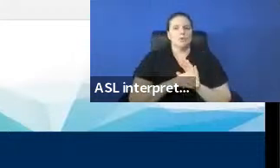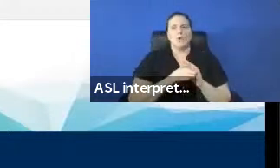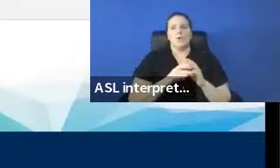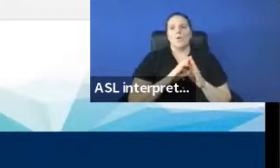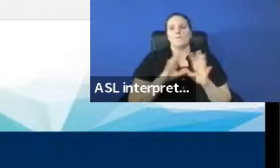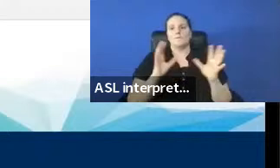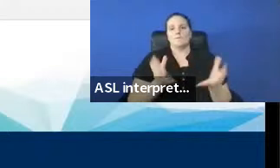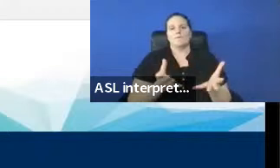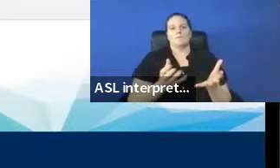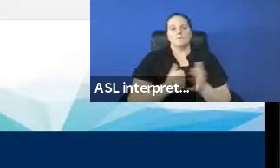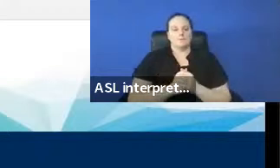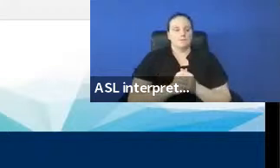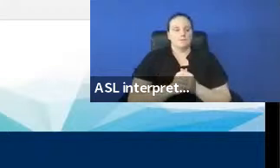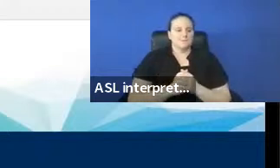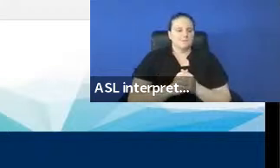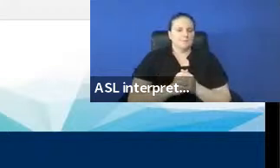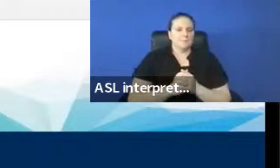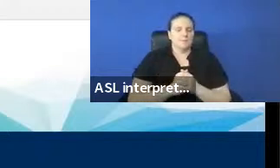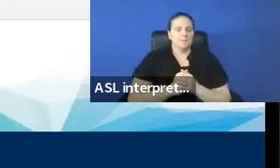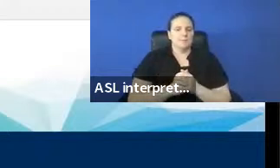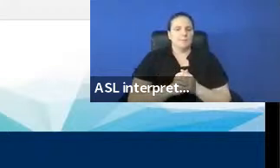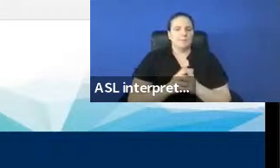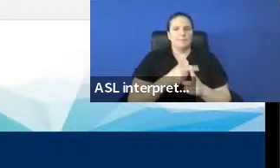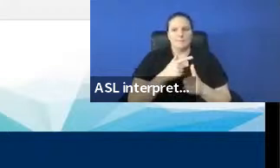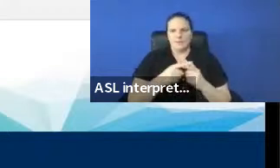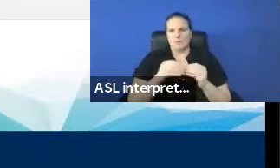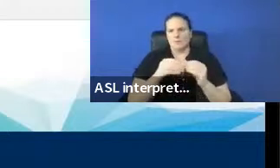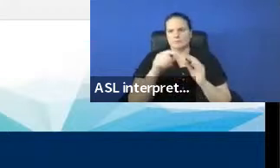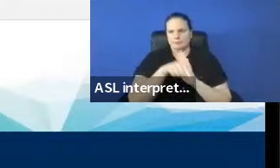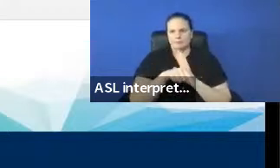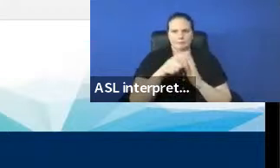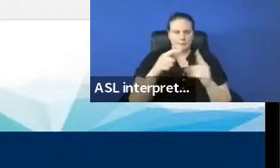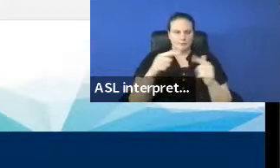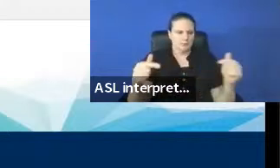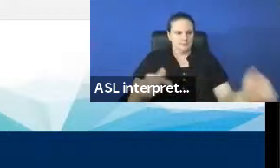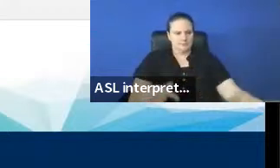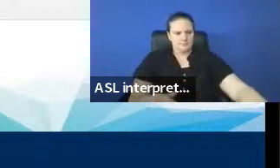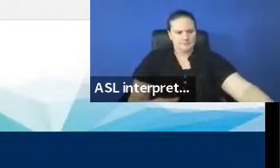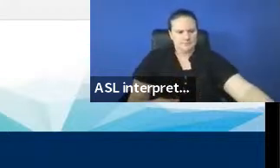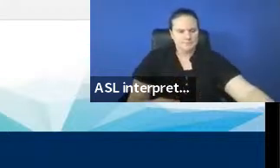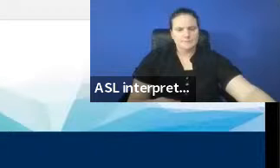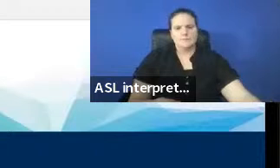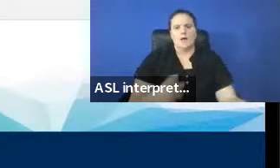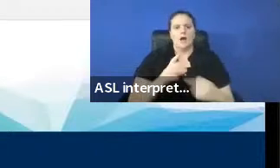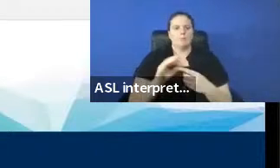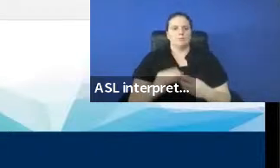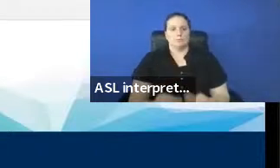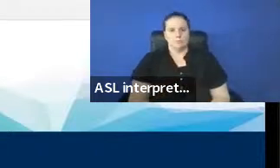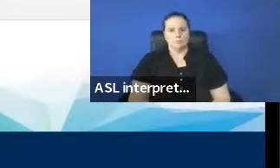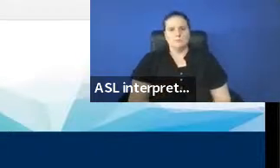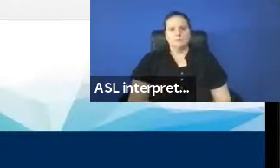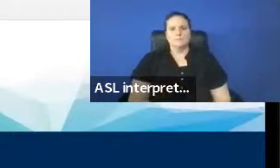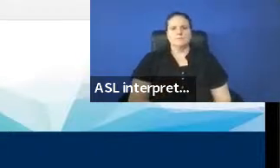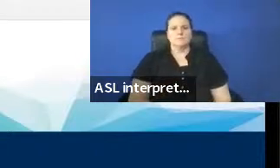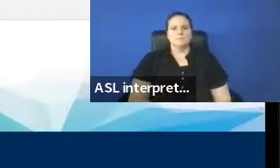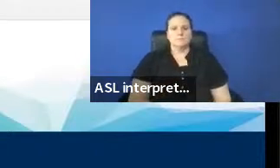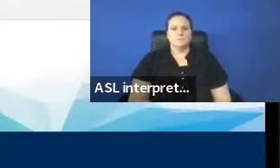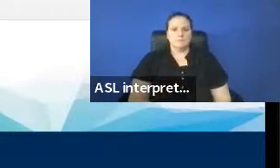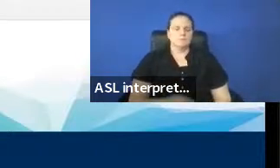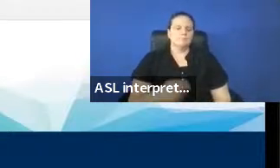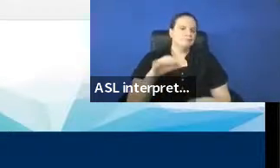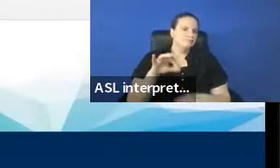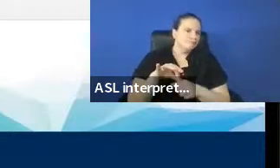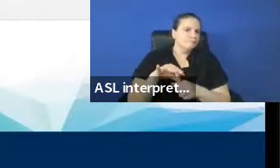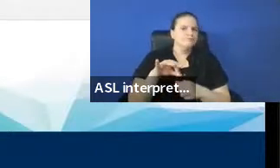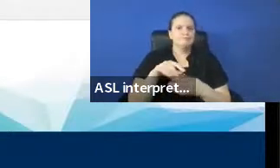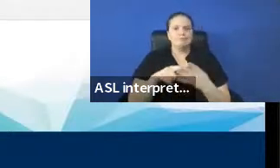go through a more in-depth detail of the various options. Then we'll go to polling and